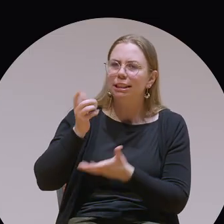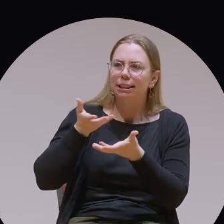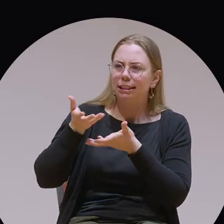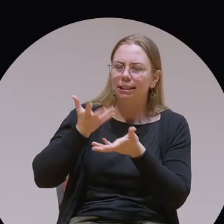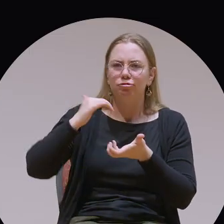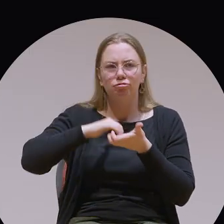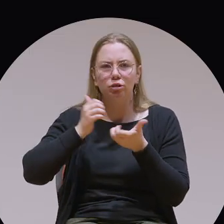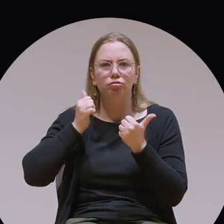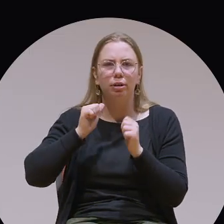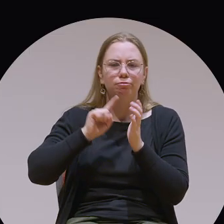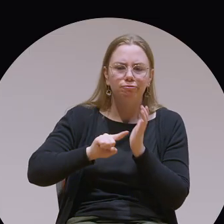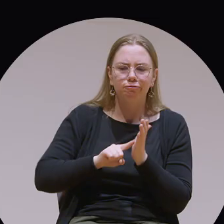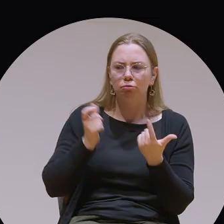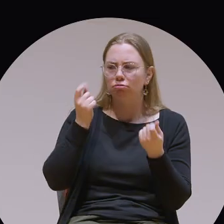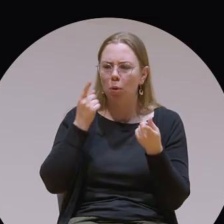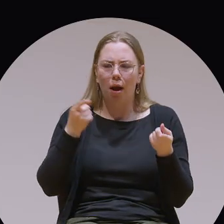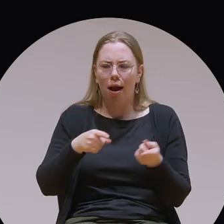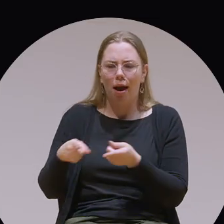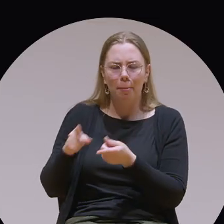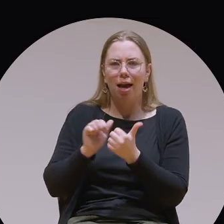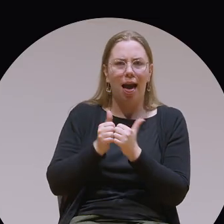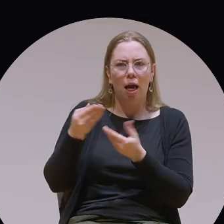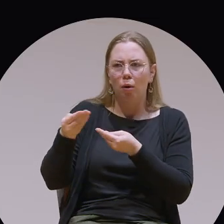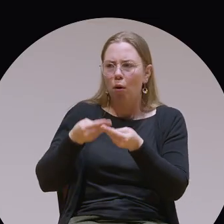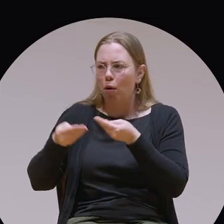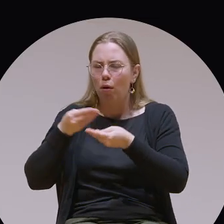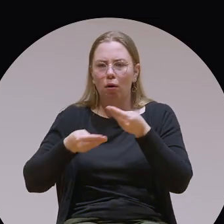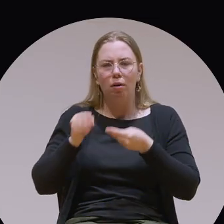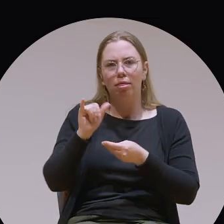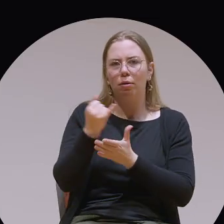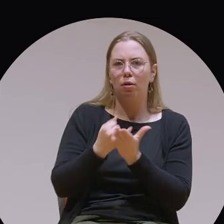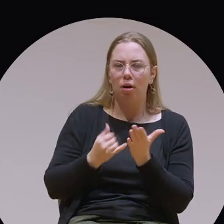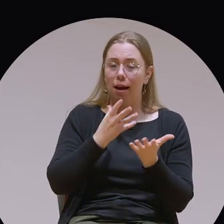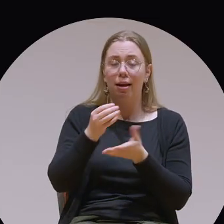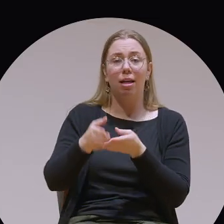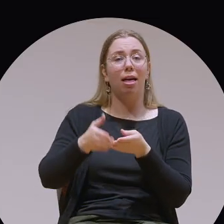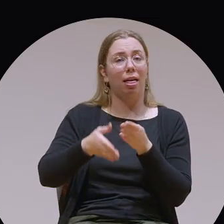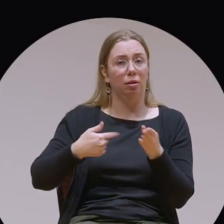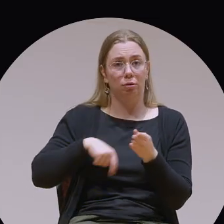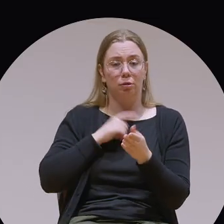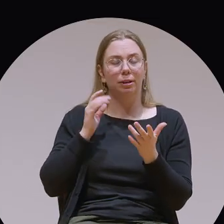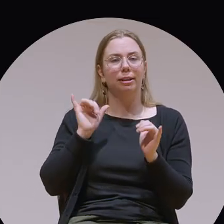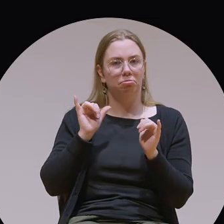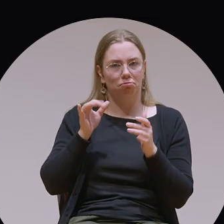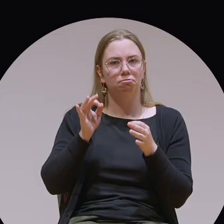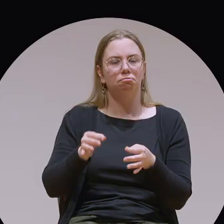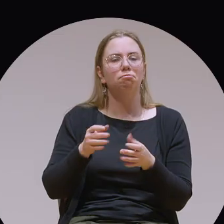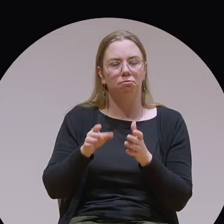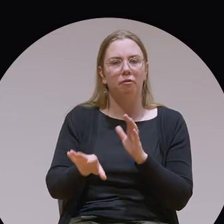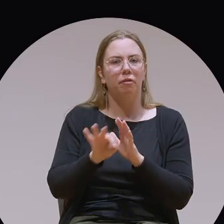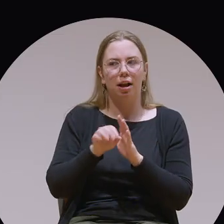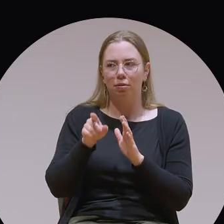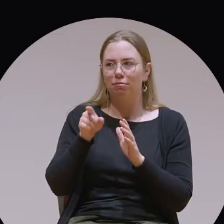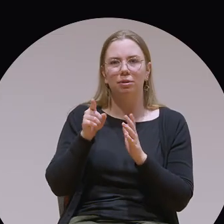understand what had happened to this piece. And at the end of that research, what we discovered was that it had been found in an archaeological dig